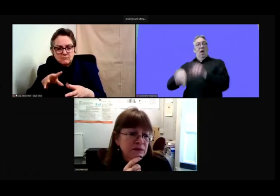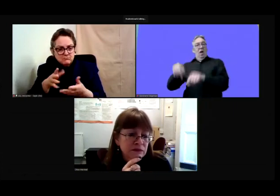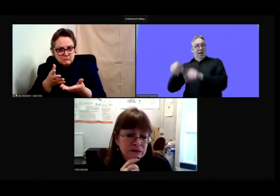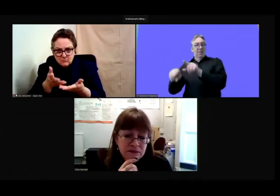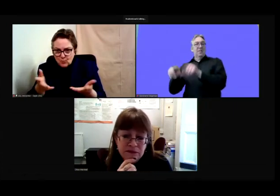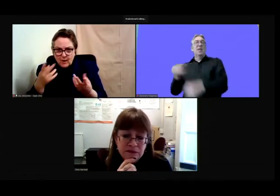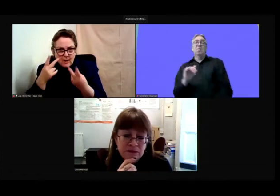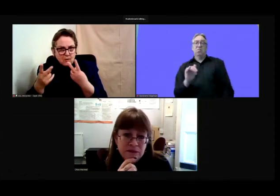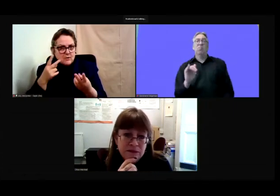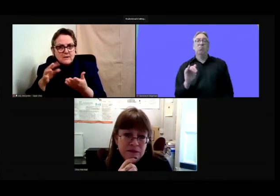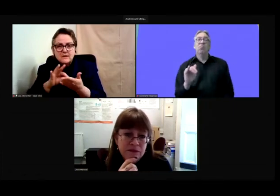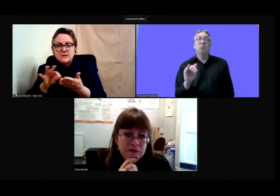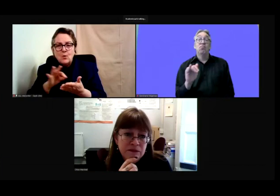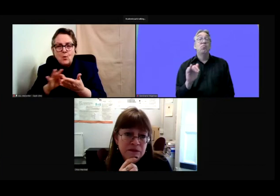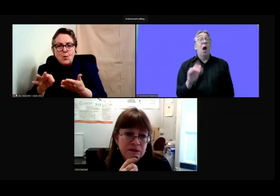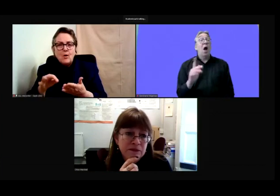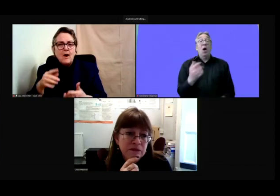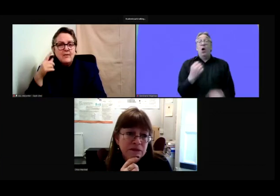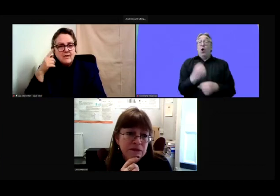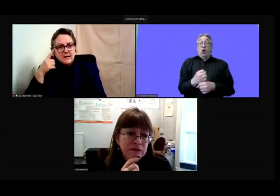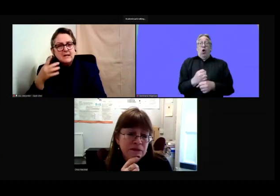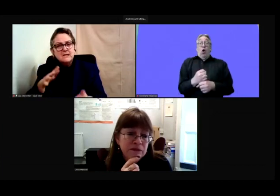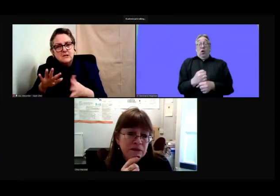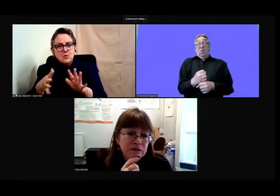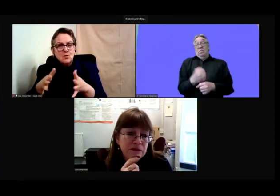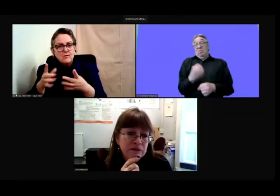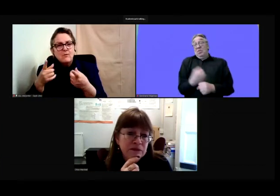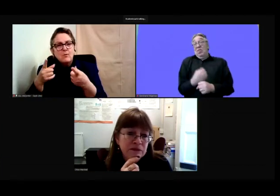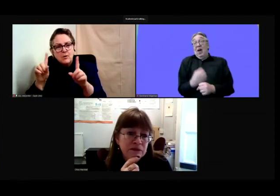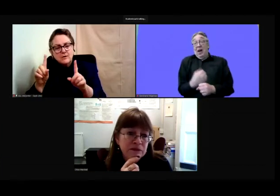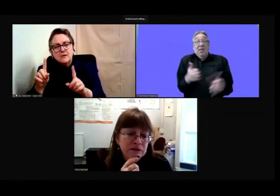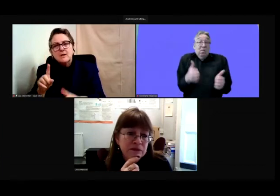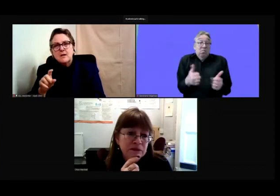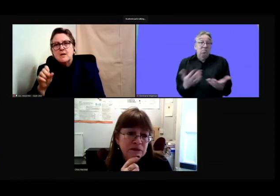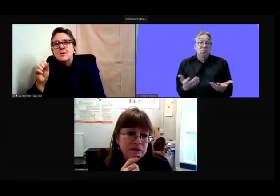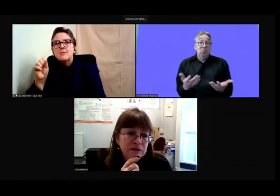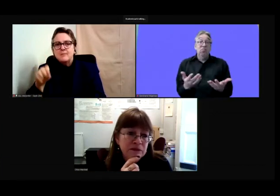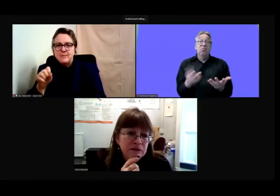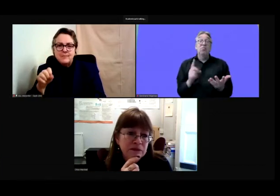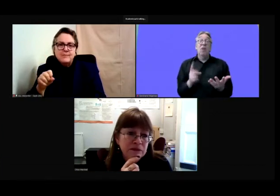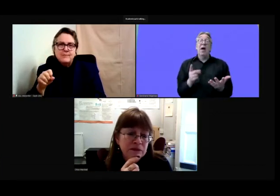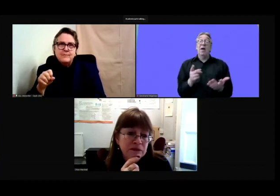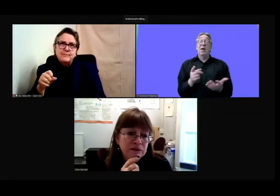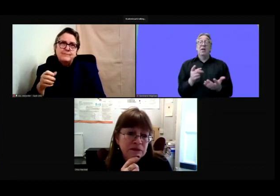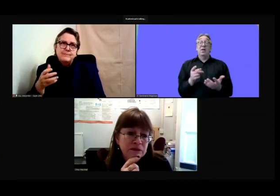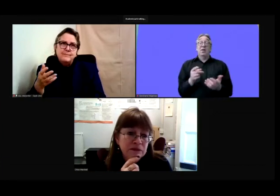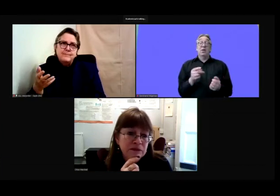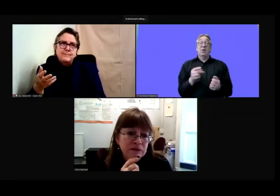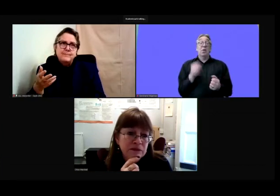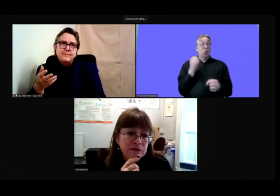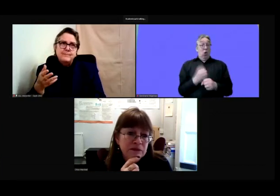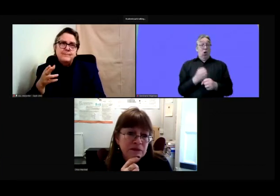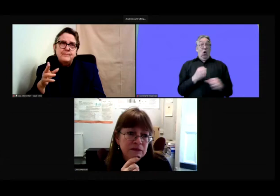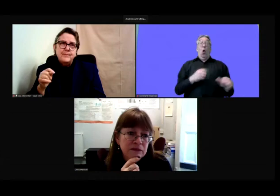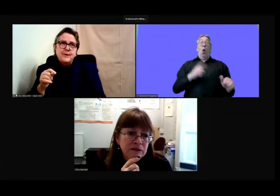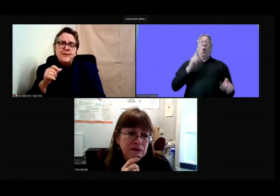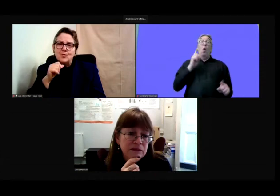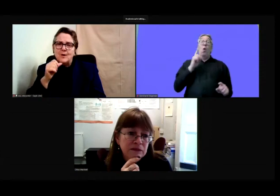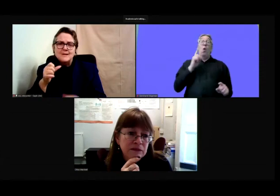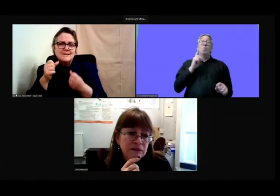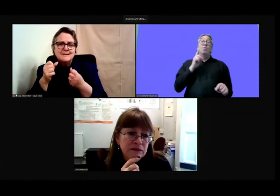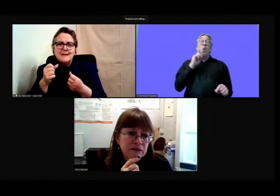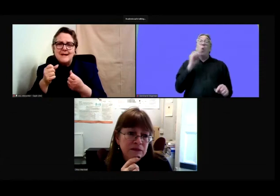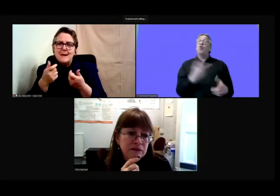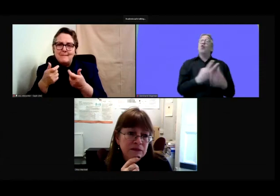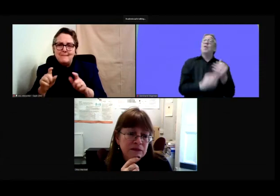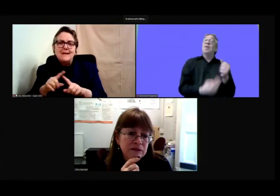sort of worked. But yeah, indeed, there wasn't really a difference to the deaf signers, and that's why I sort